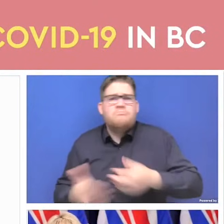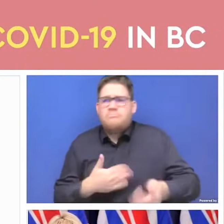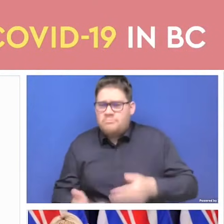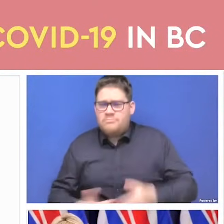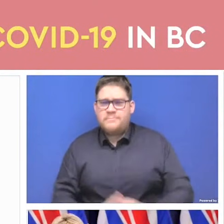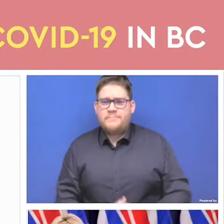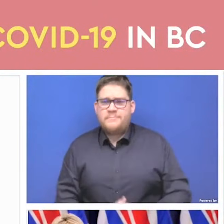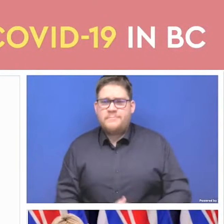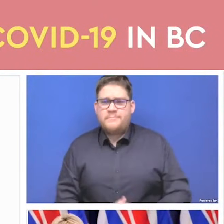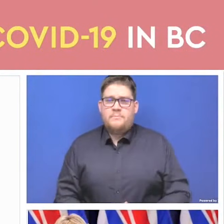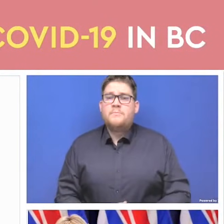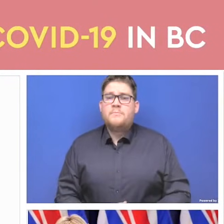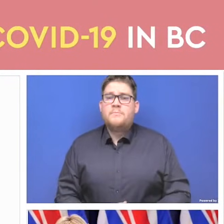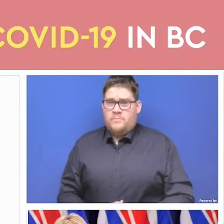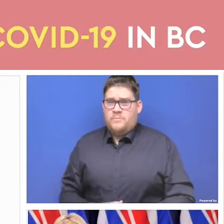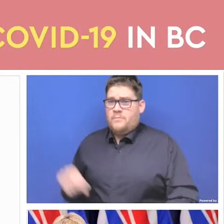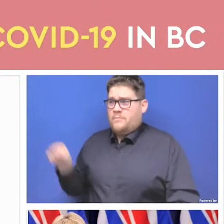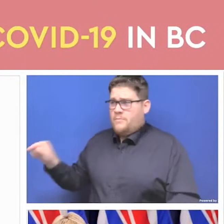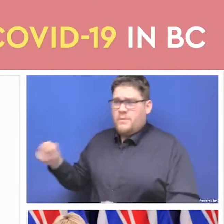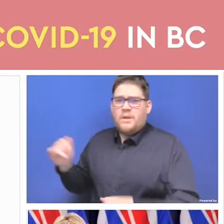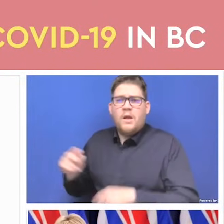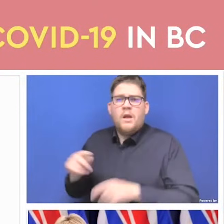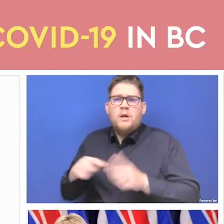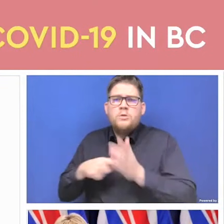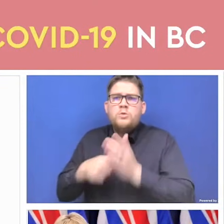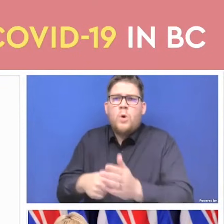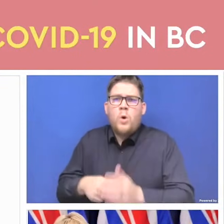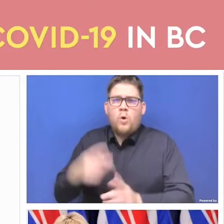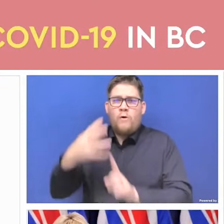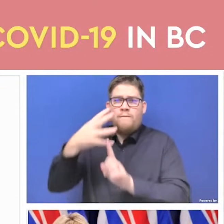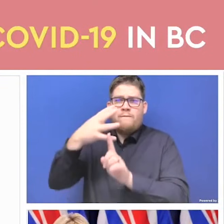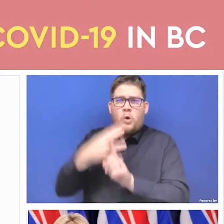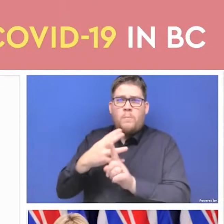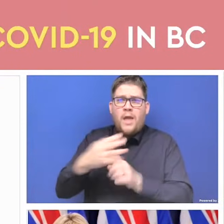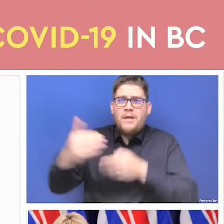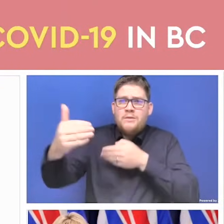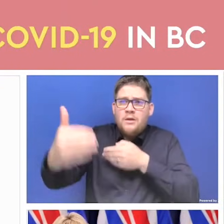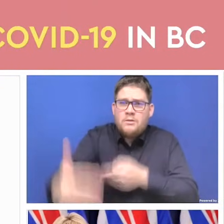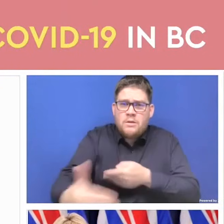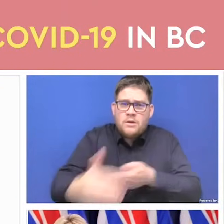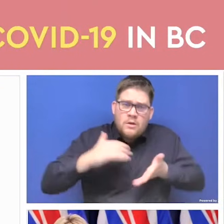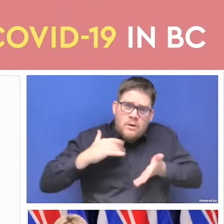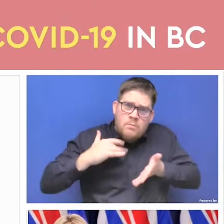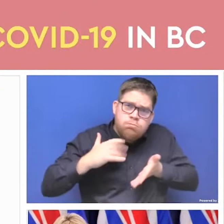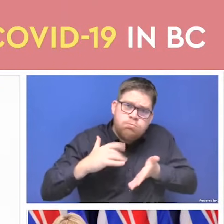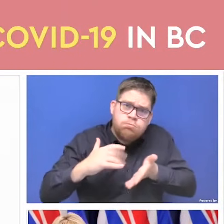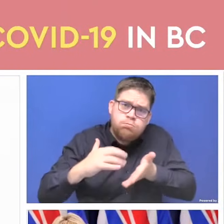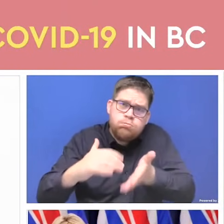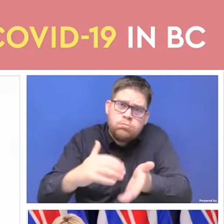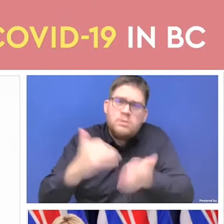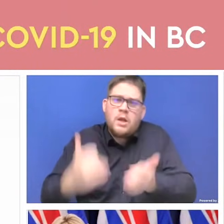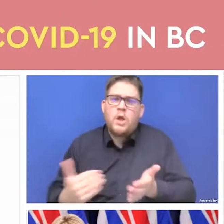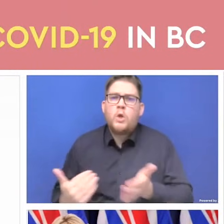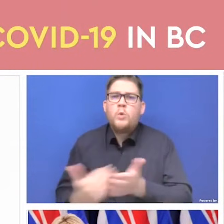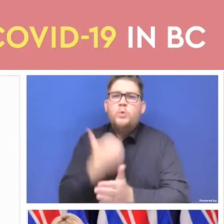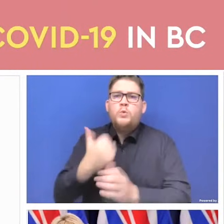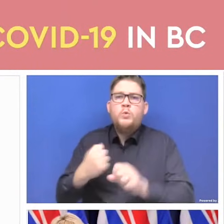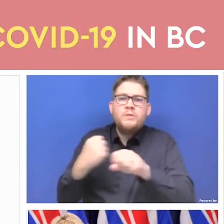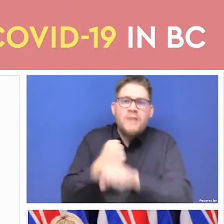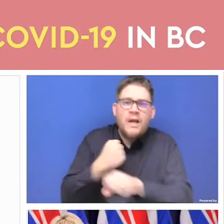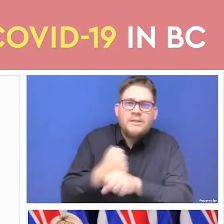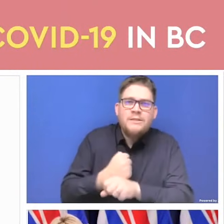4 months. We now have the same data going out to 6, 7, and 8 months, both from here in BC and